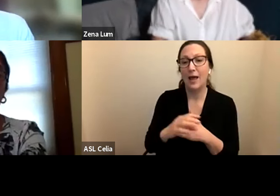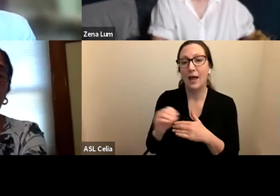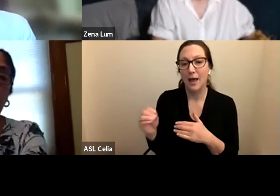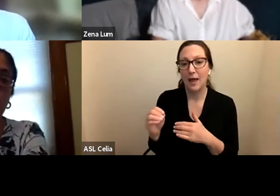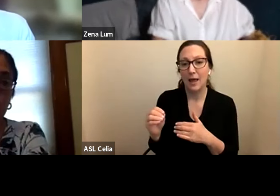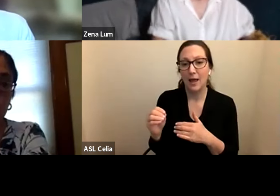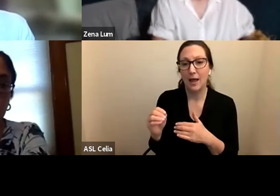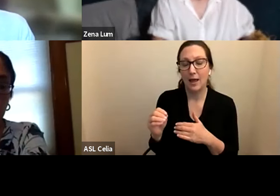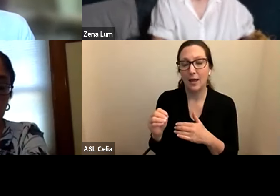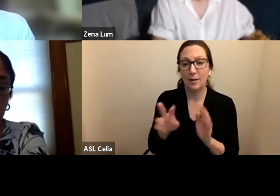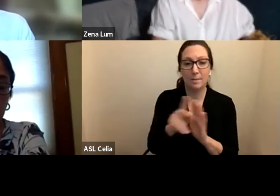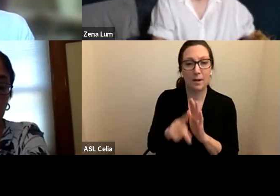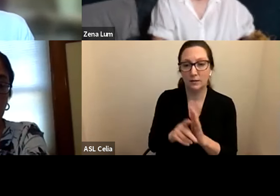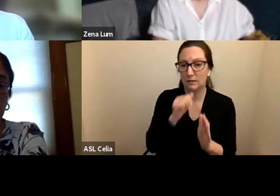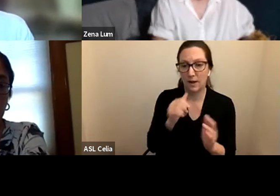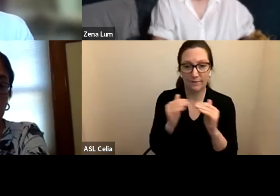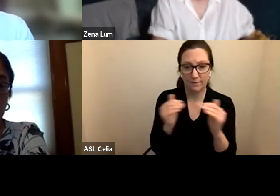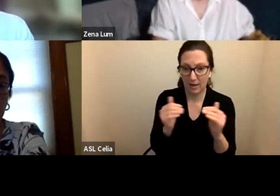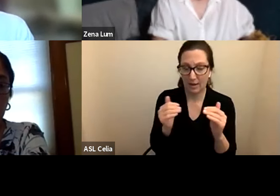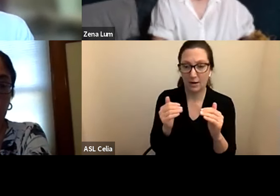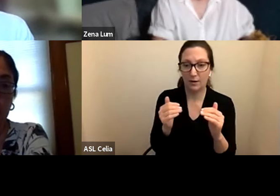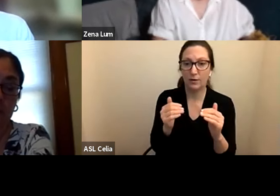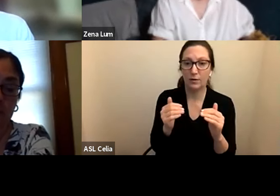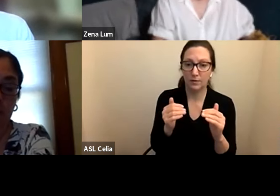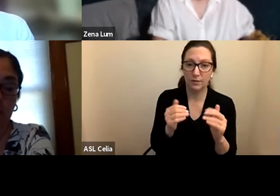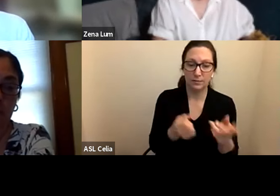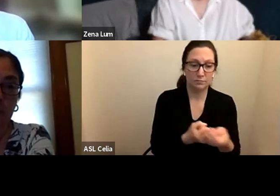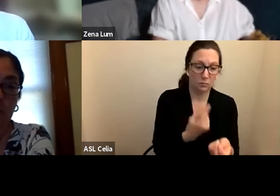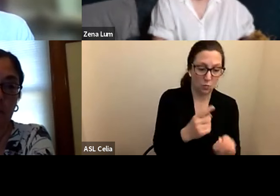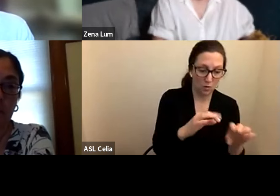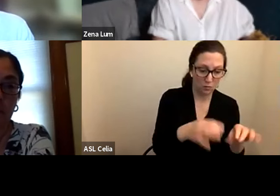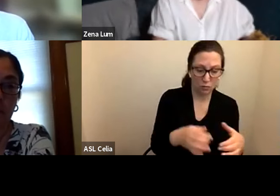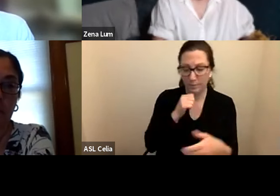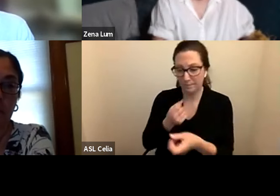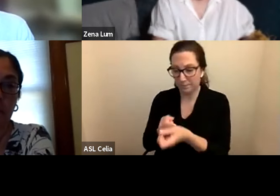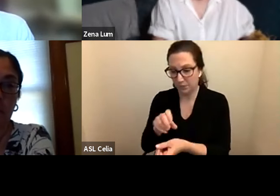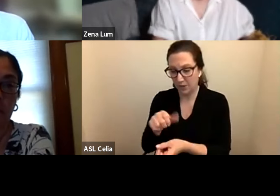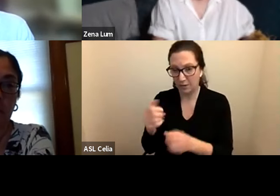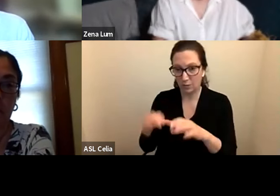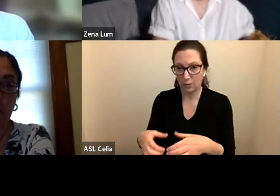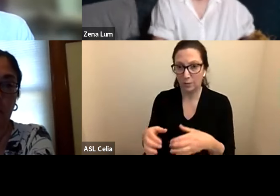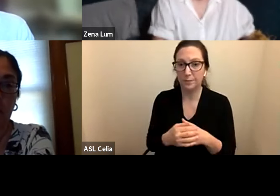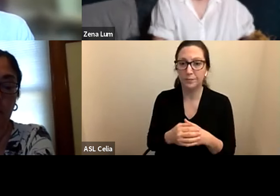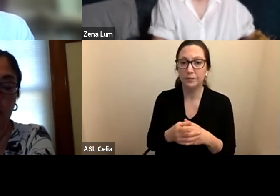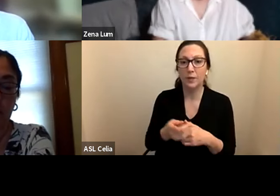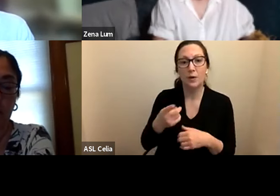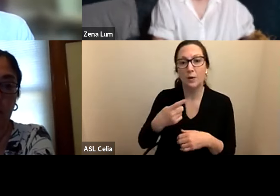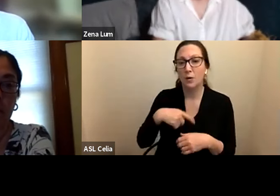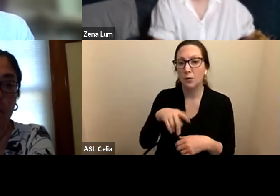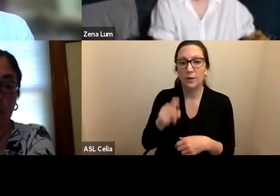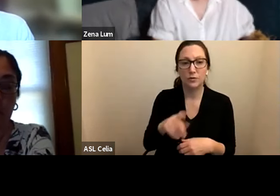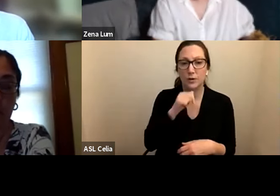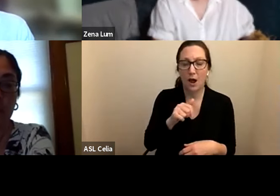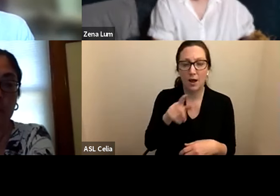are unfair for one side and fair for another. we should not have to